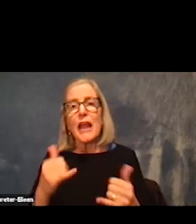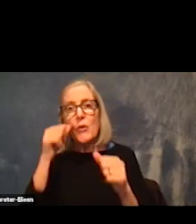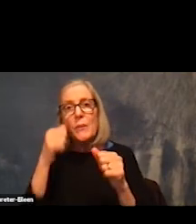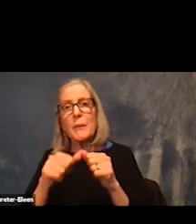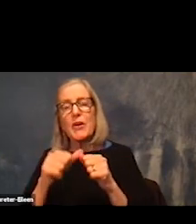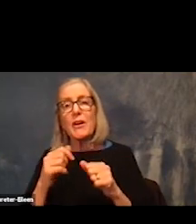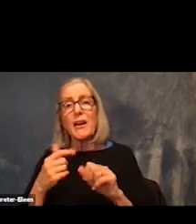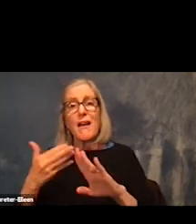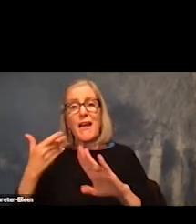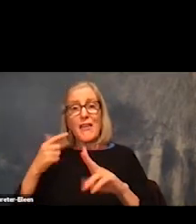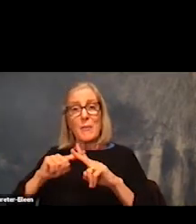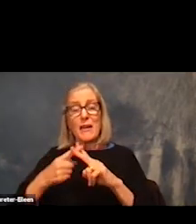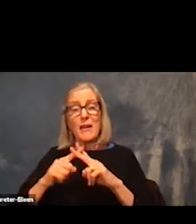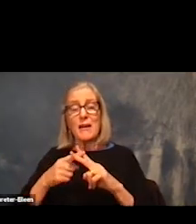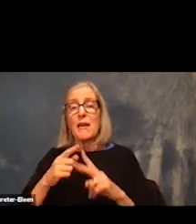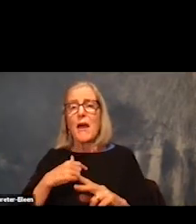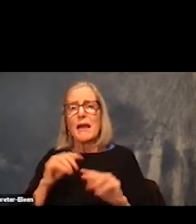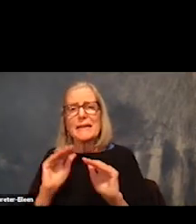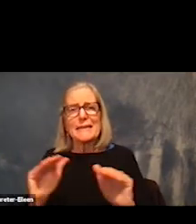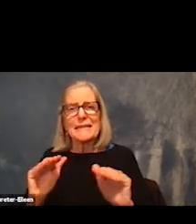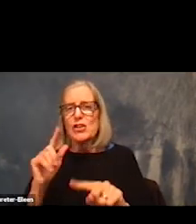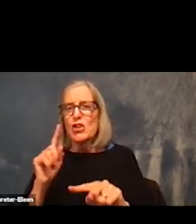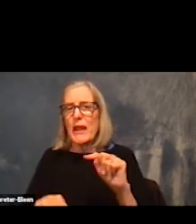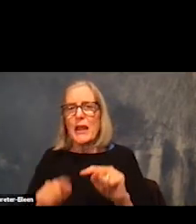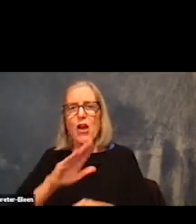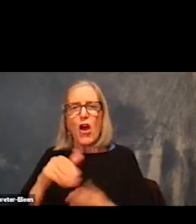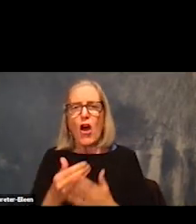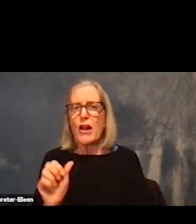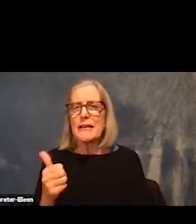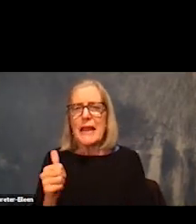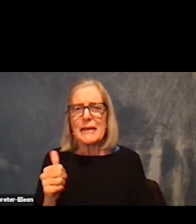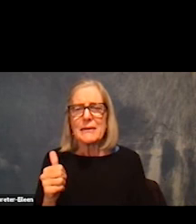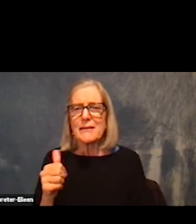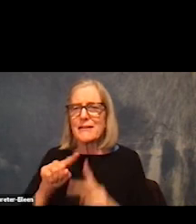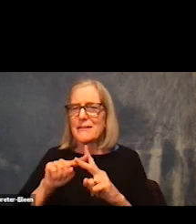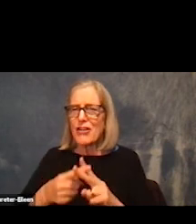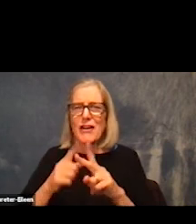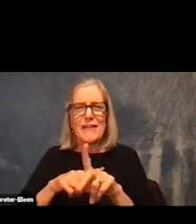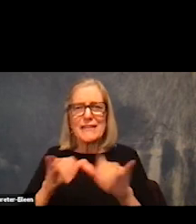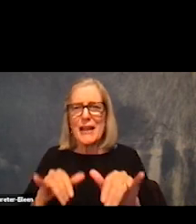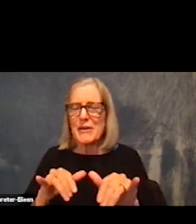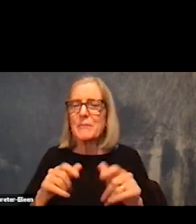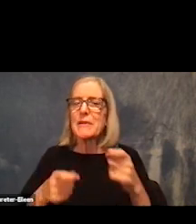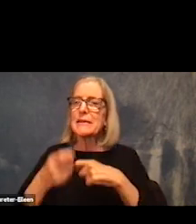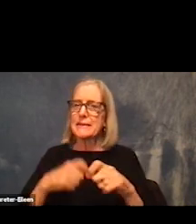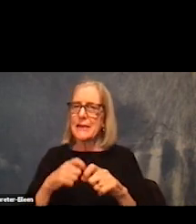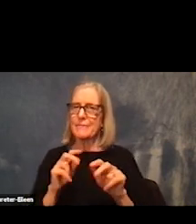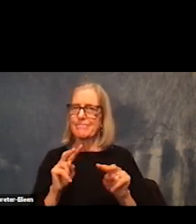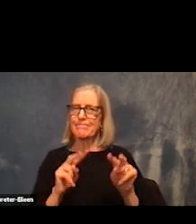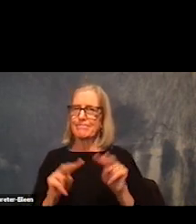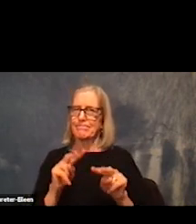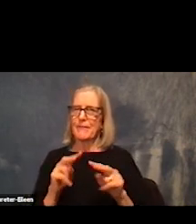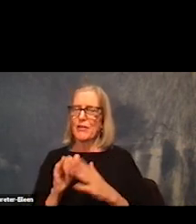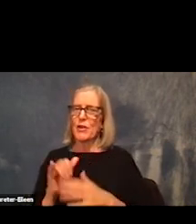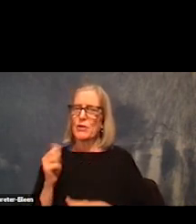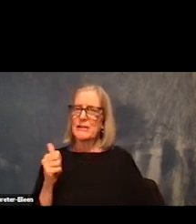implement all 10 tips at the same time. Instead, think strategically. You have here 10 points of entry.